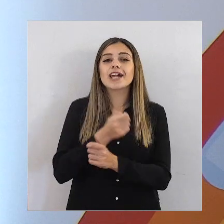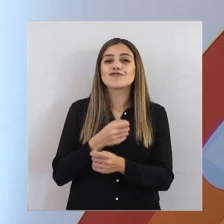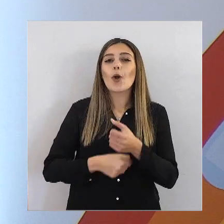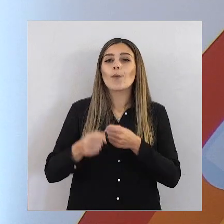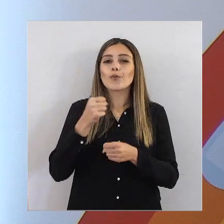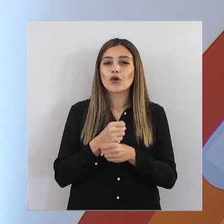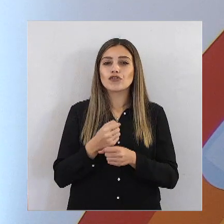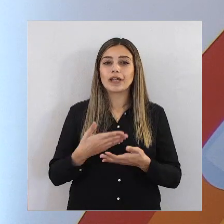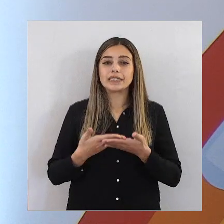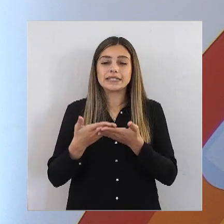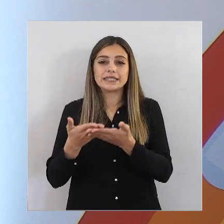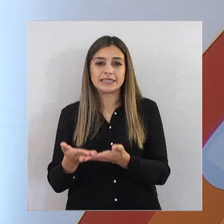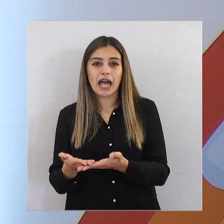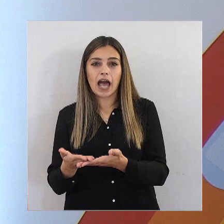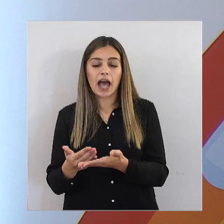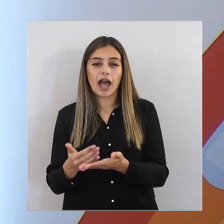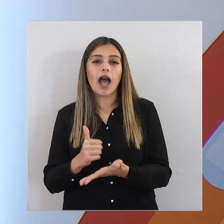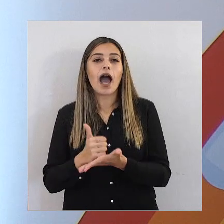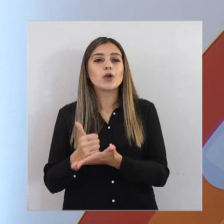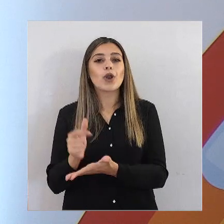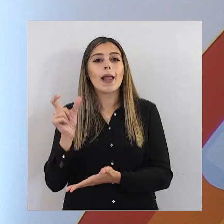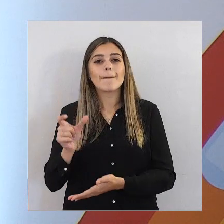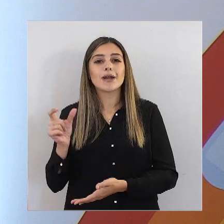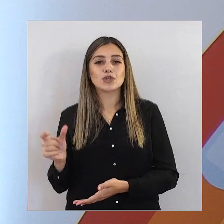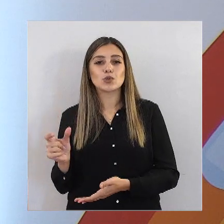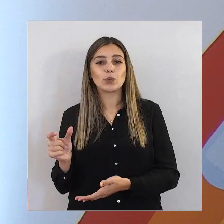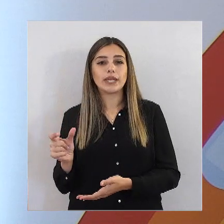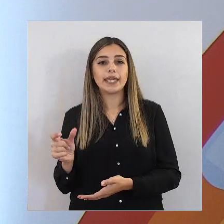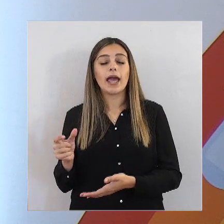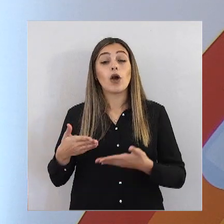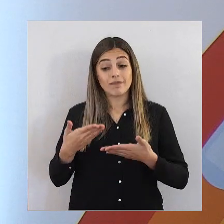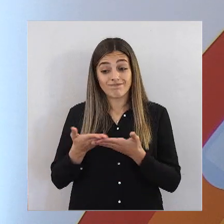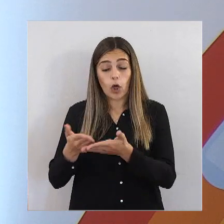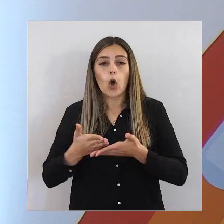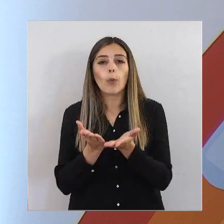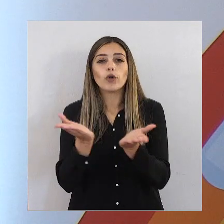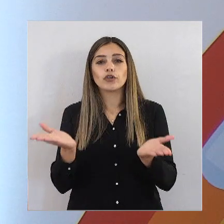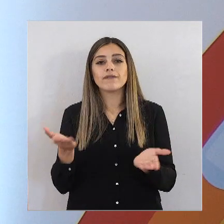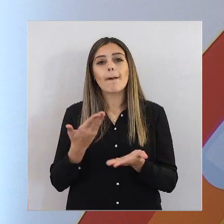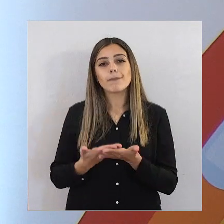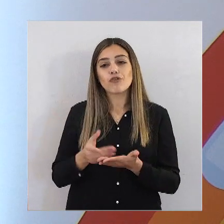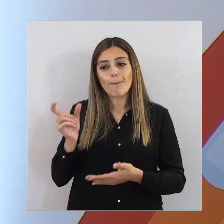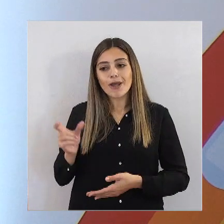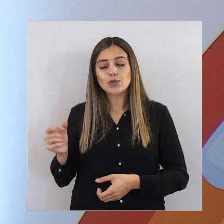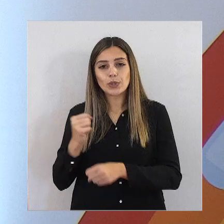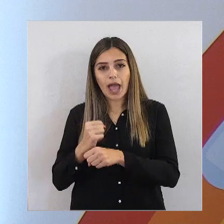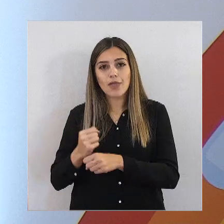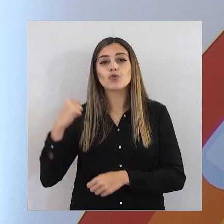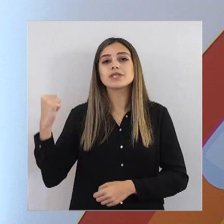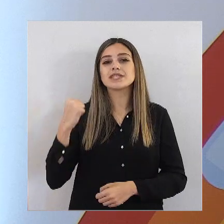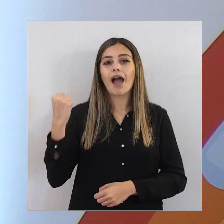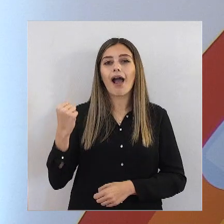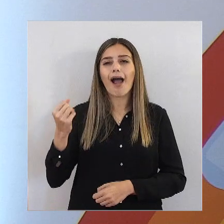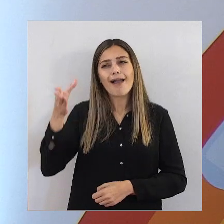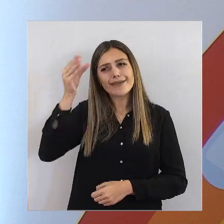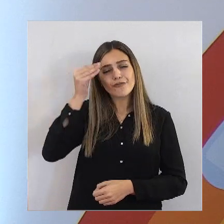different backgrounds to engage in an open and safe discussion, to expand their knowledge, and to reflect not only on their